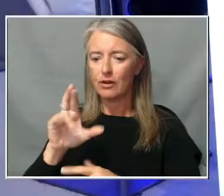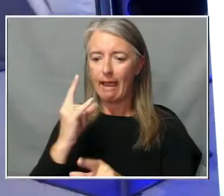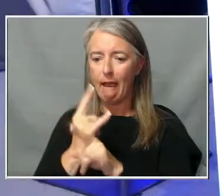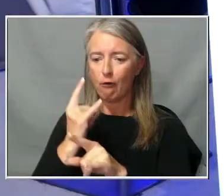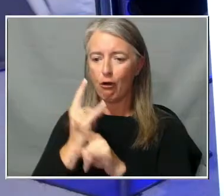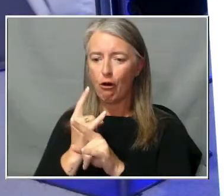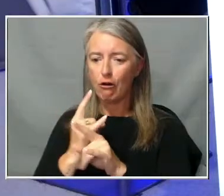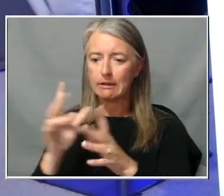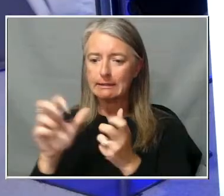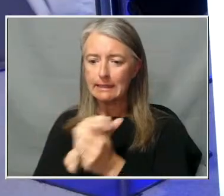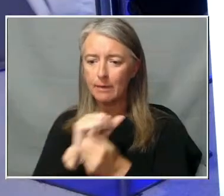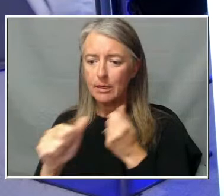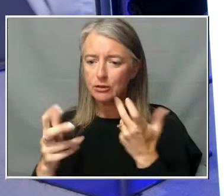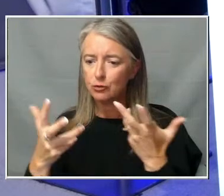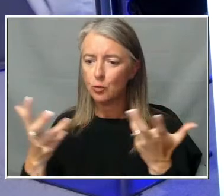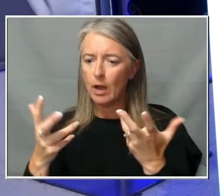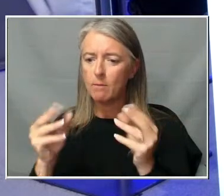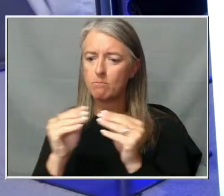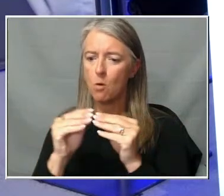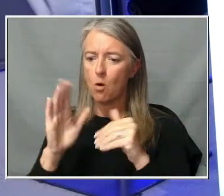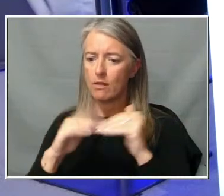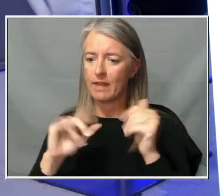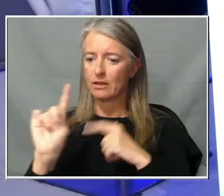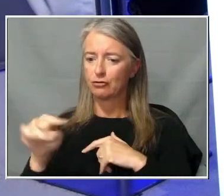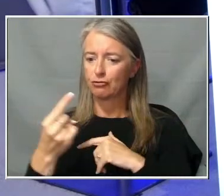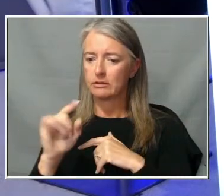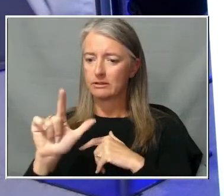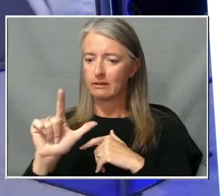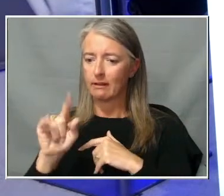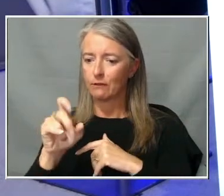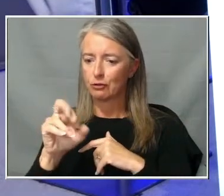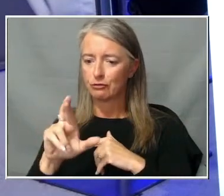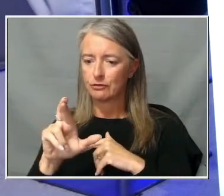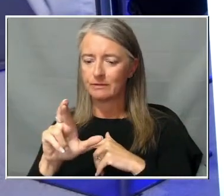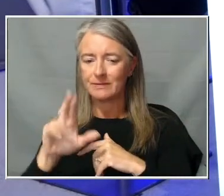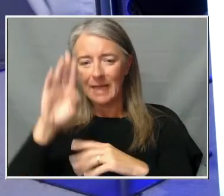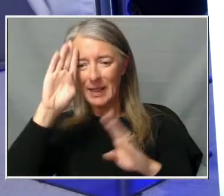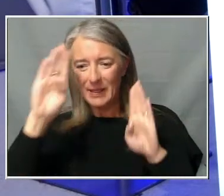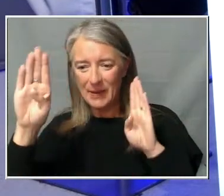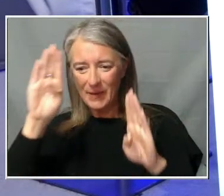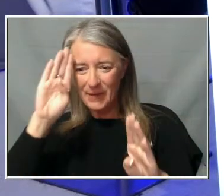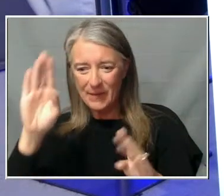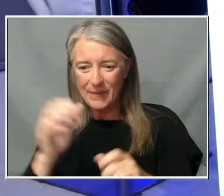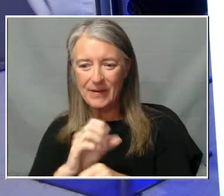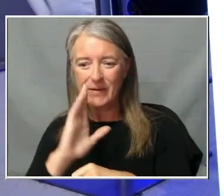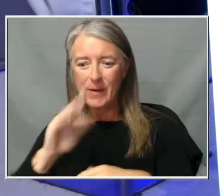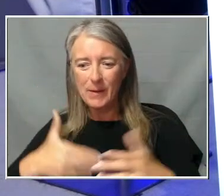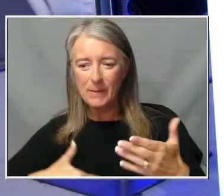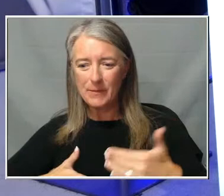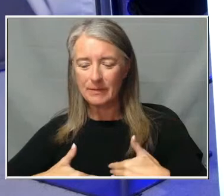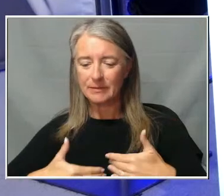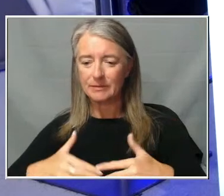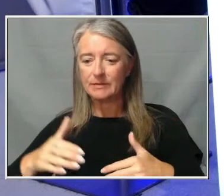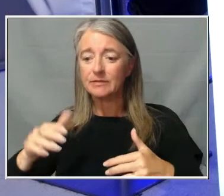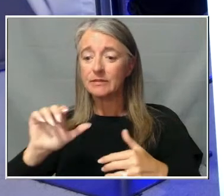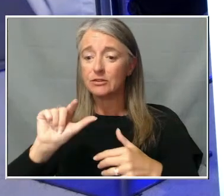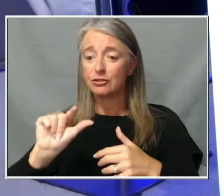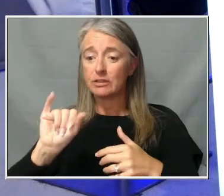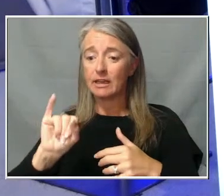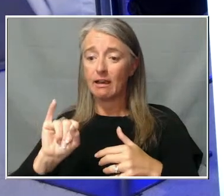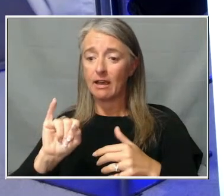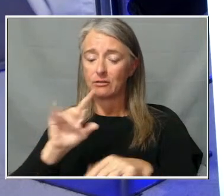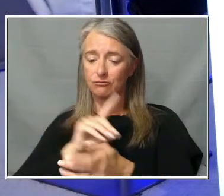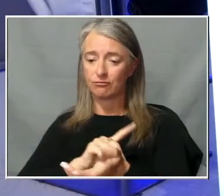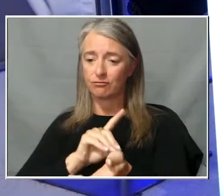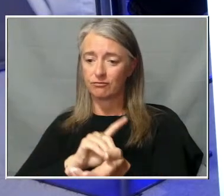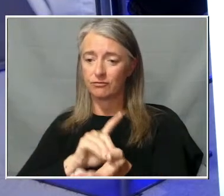happy to be joined this morning by Dr. Steve Wyman right here in the center. How are you? I'm very well, thank you. He is a gastroenterologist and the director of the Liver Center here